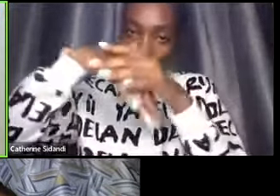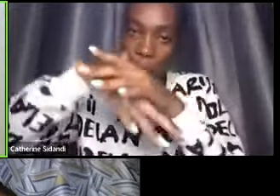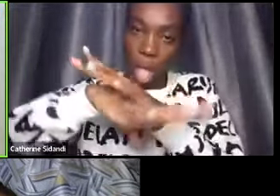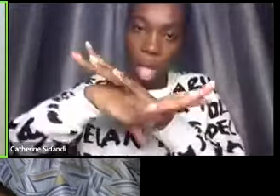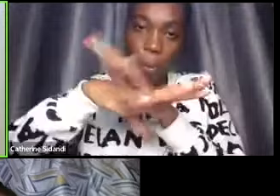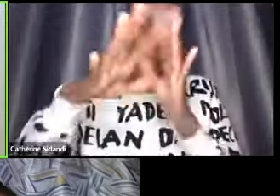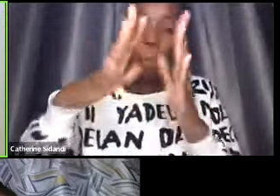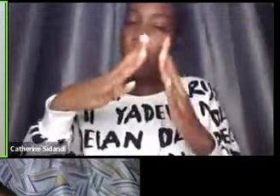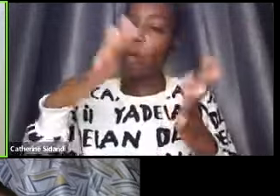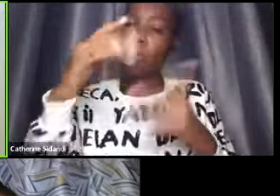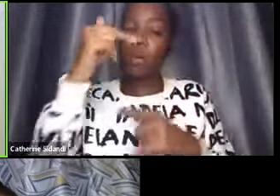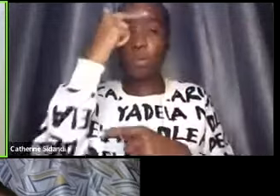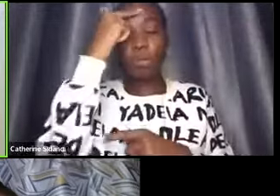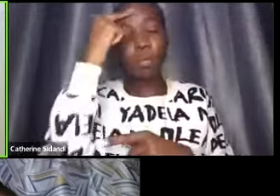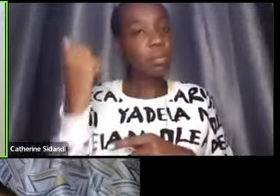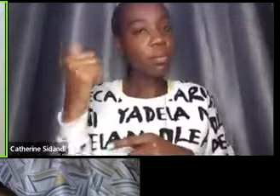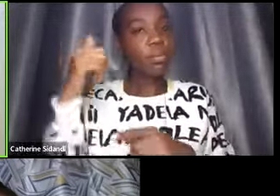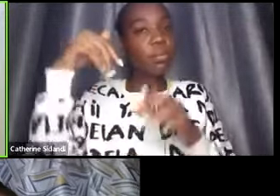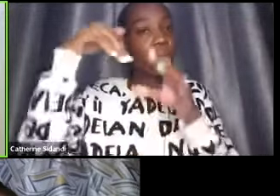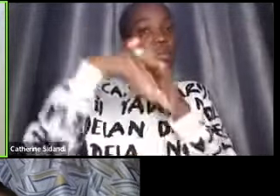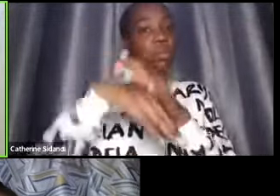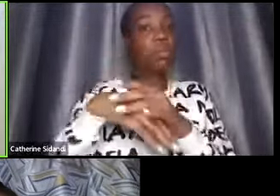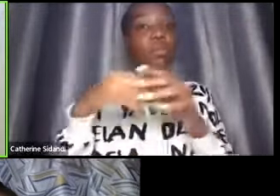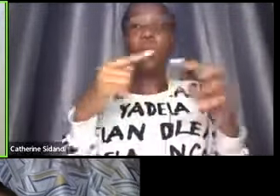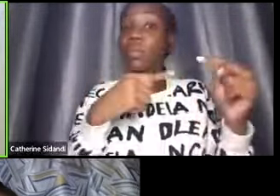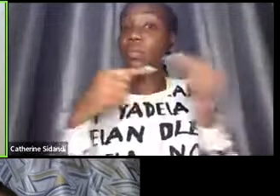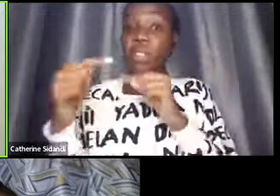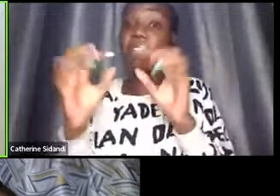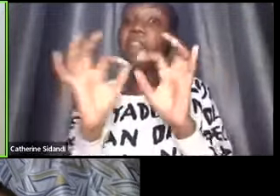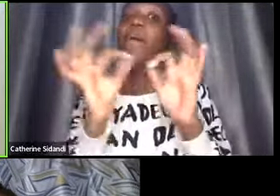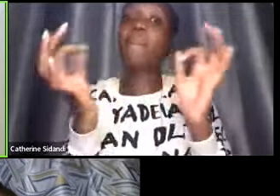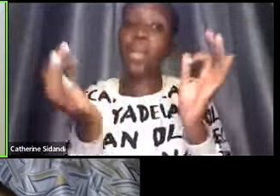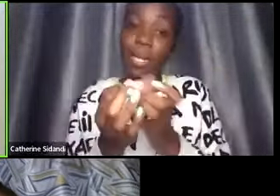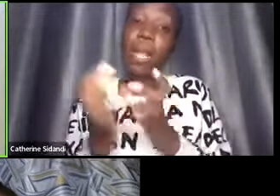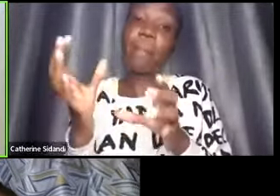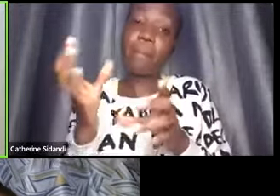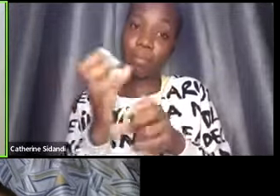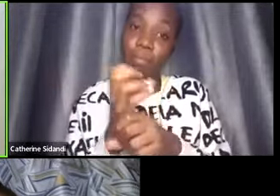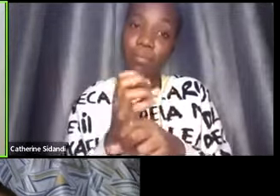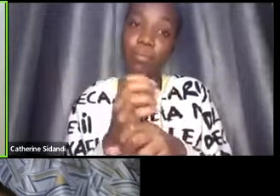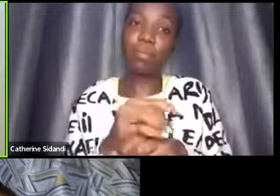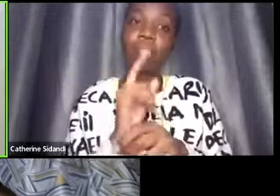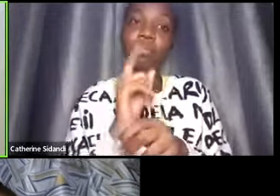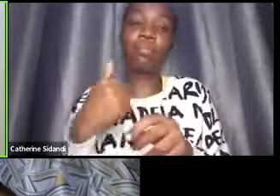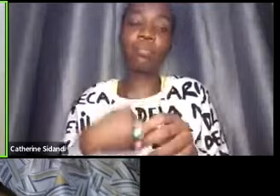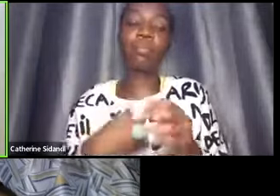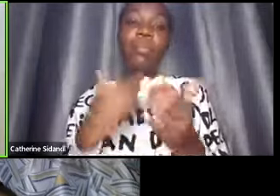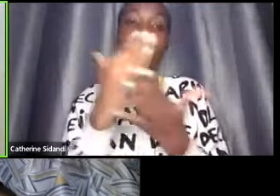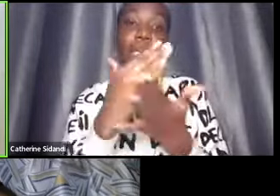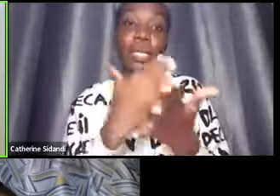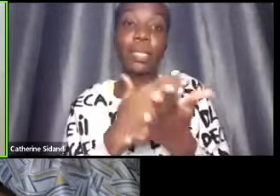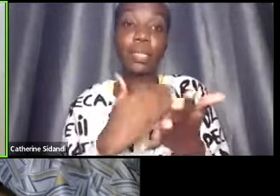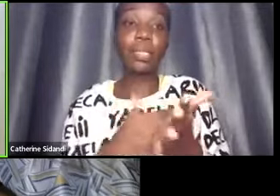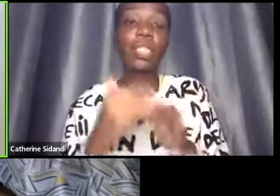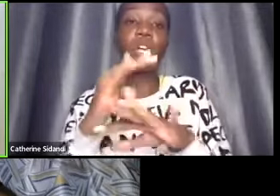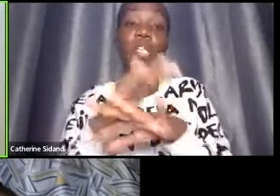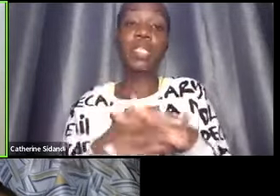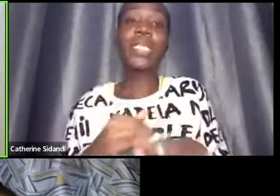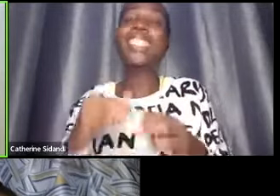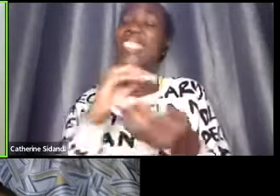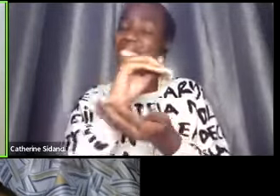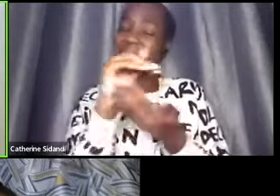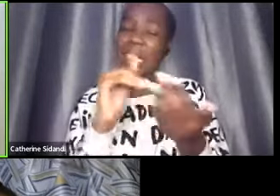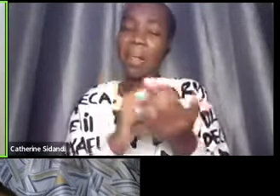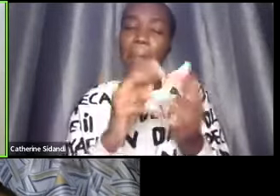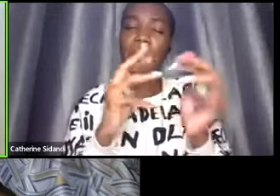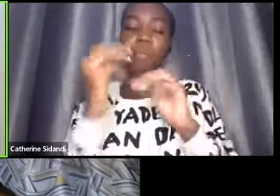because of internal conflict, especially family companies. So we have a program we call Strategic Management of